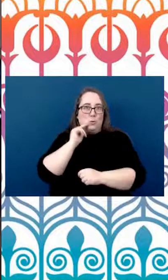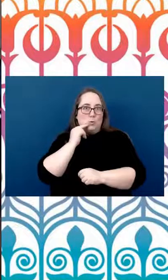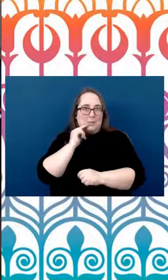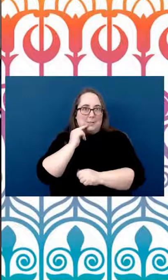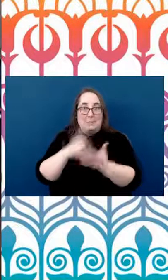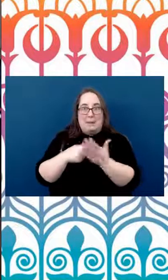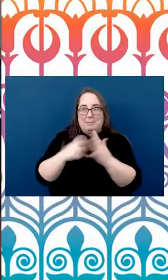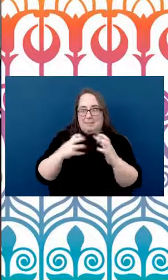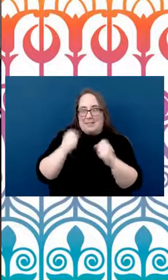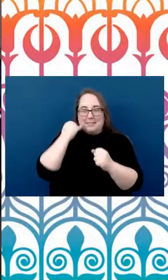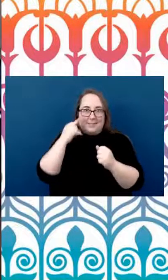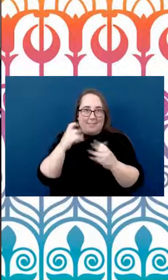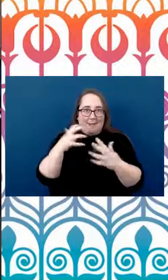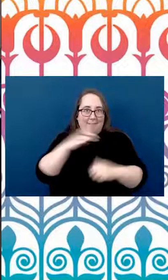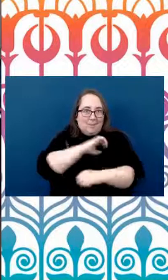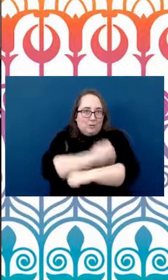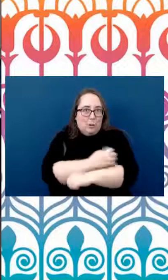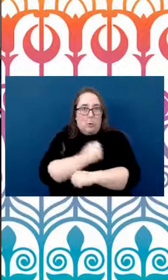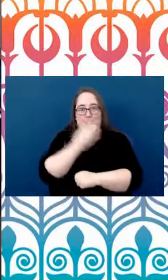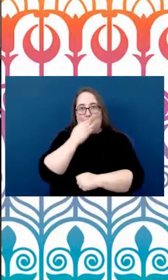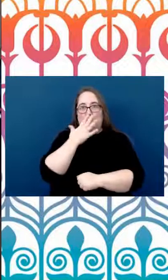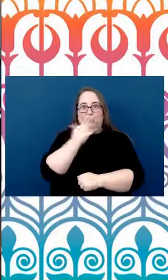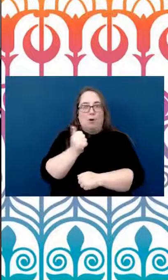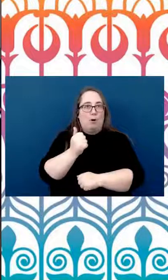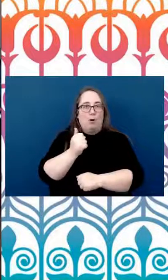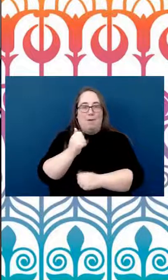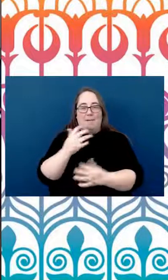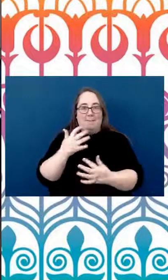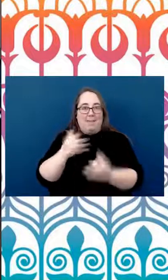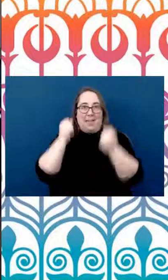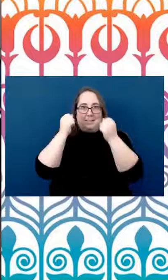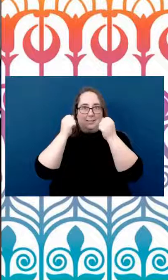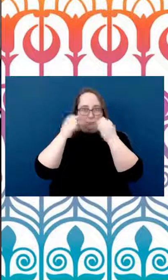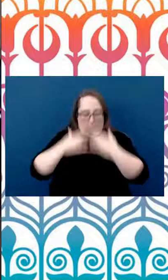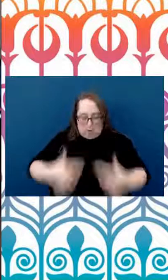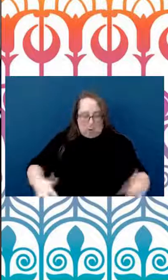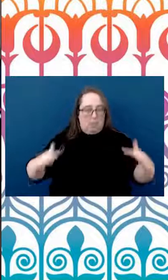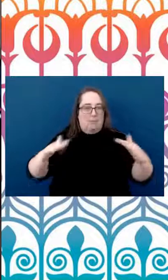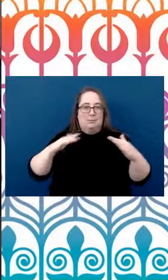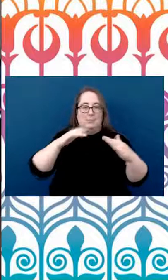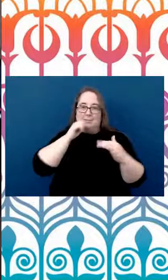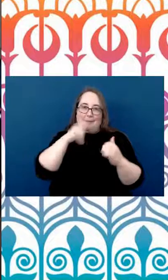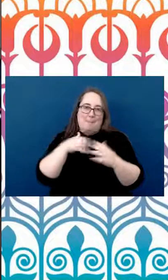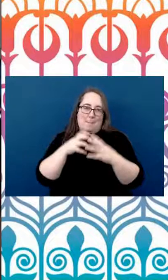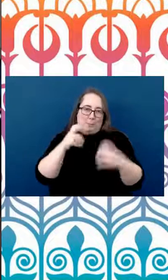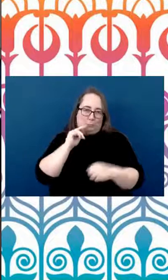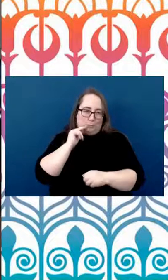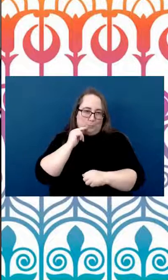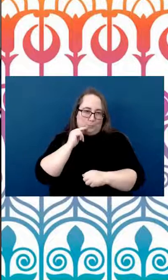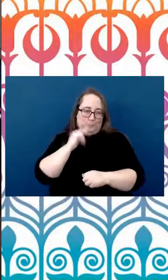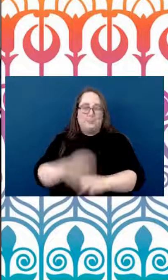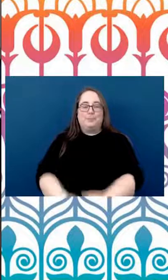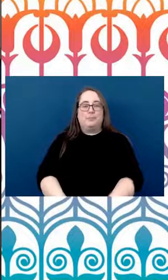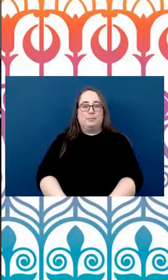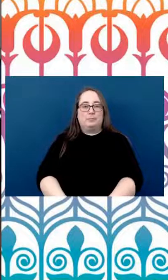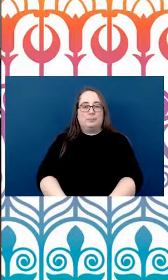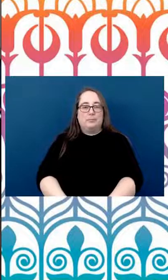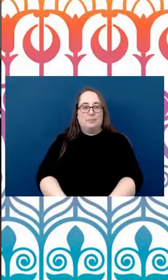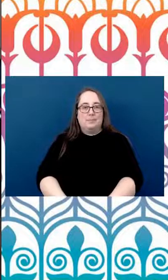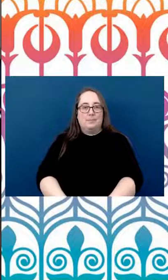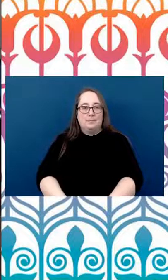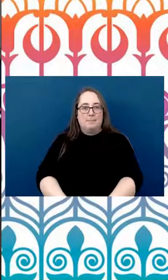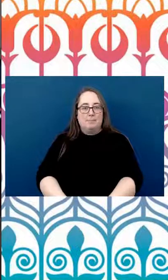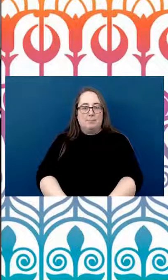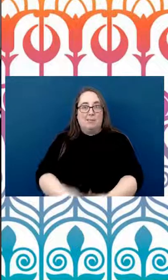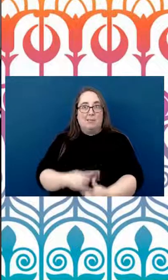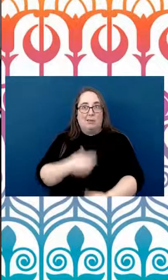lot of energy or we eat sugar. It goes through so fast and it doesn't have much nutrients. And then we're hungry